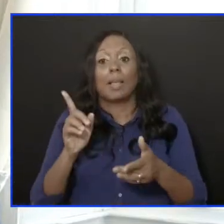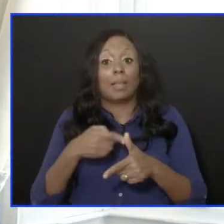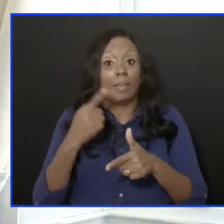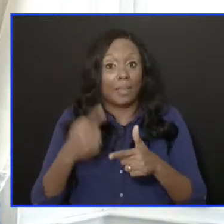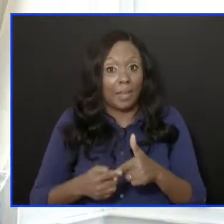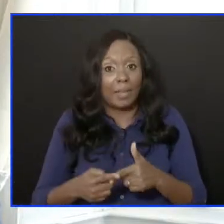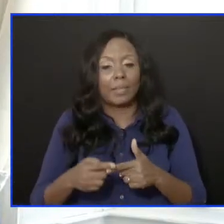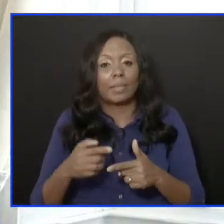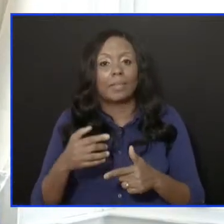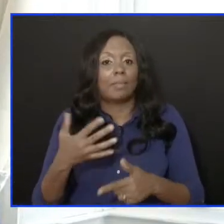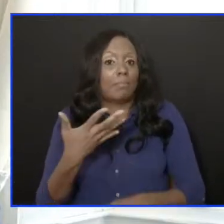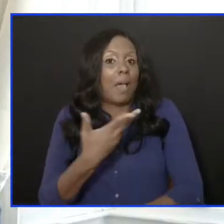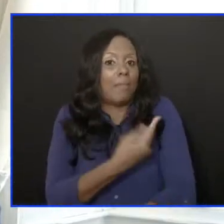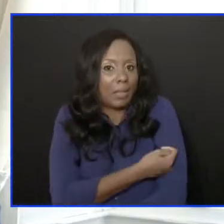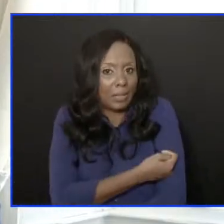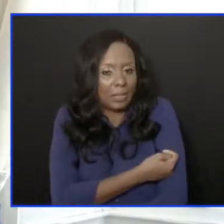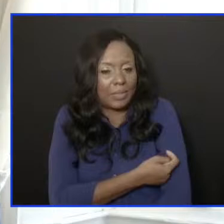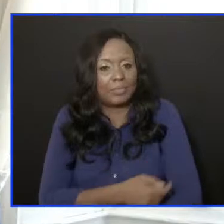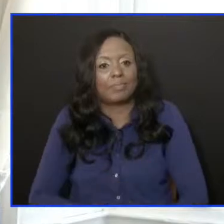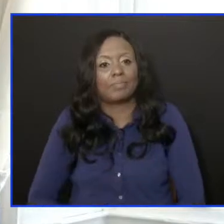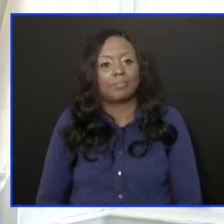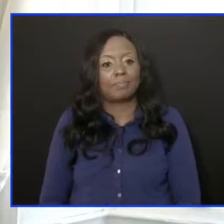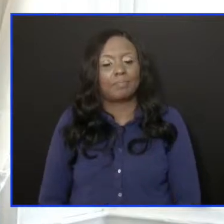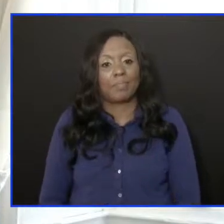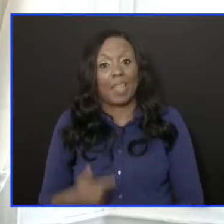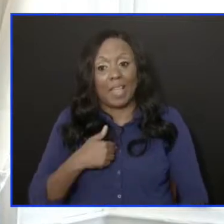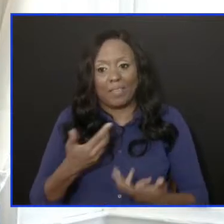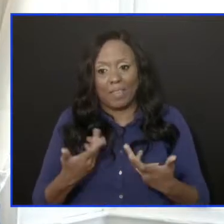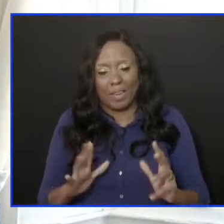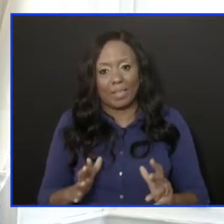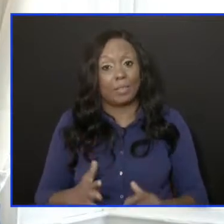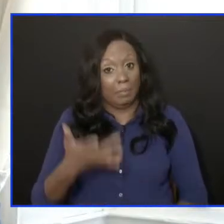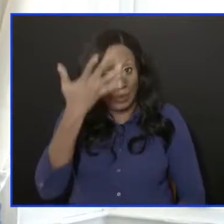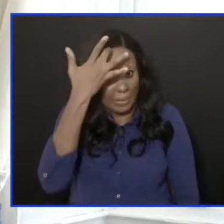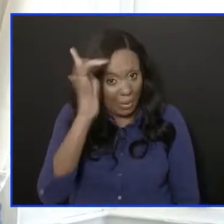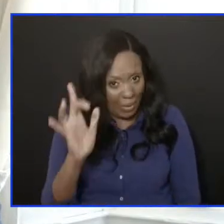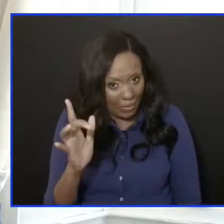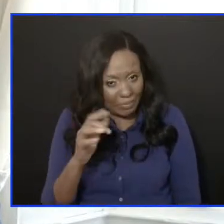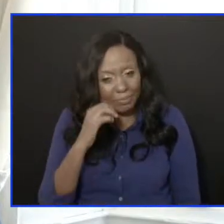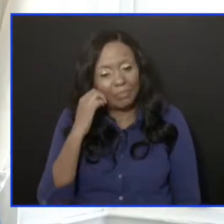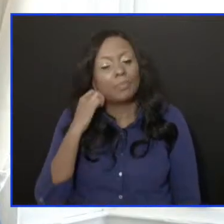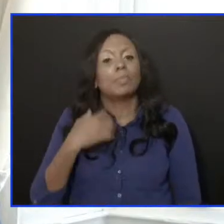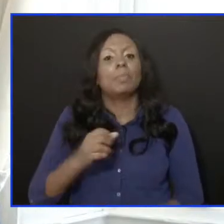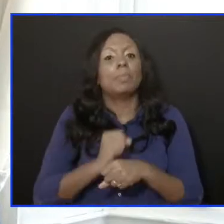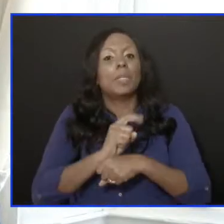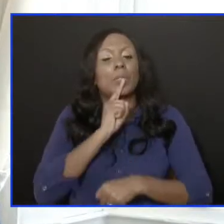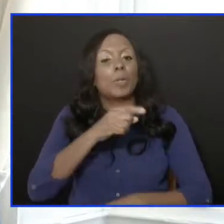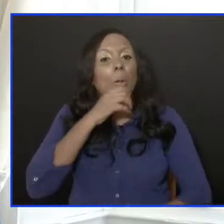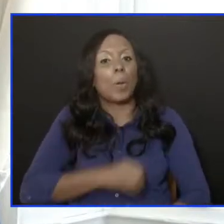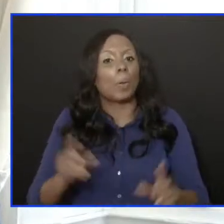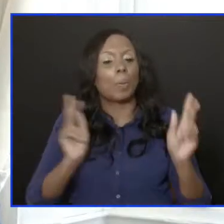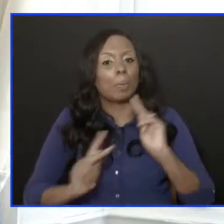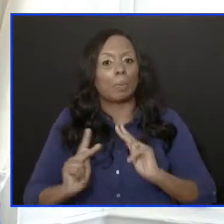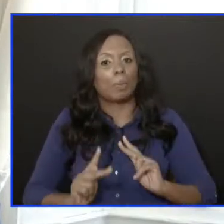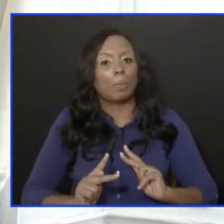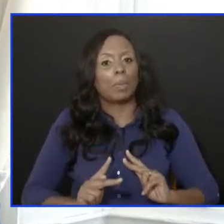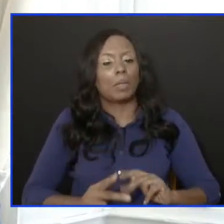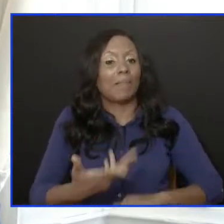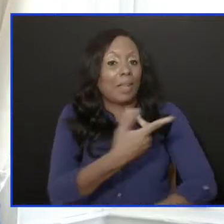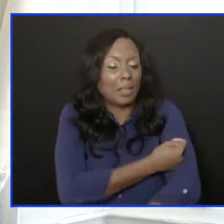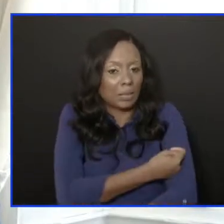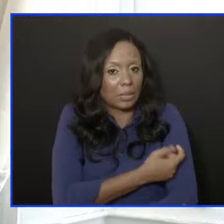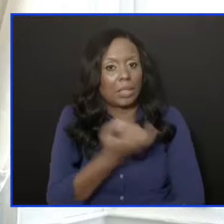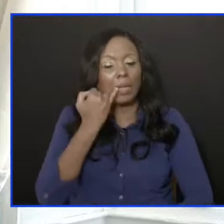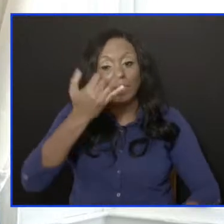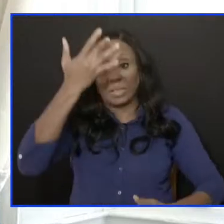that end to you. Play smart. Get those elderly people vaccinated. If they're ill, get them to the